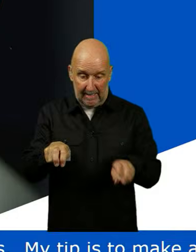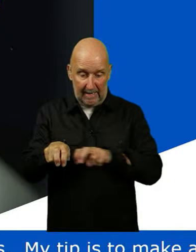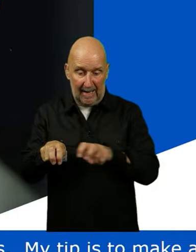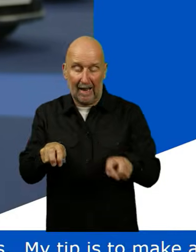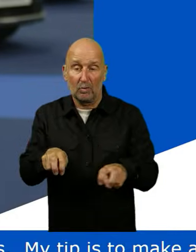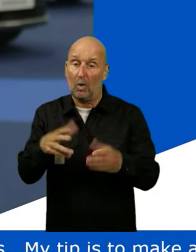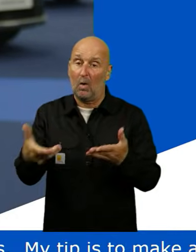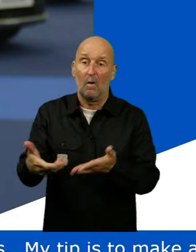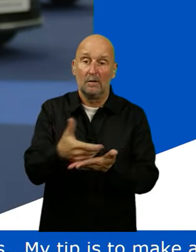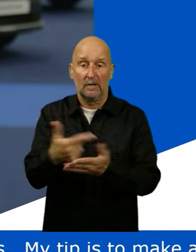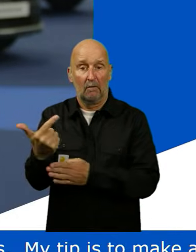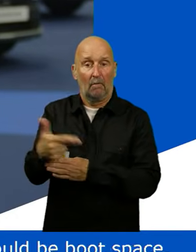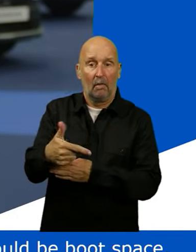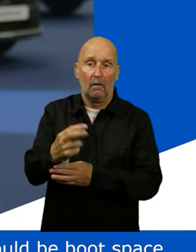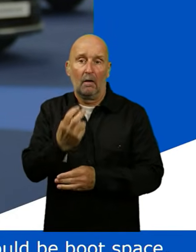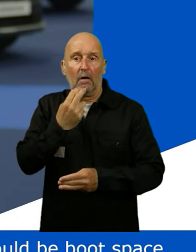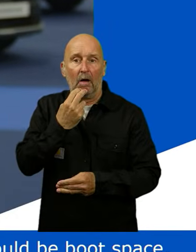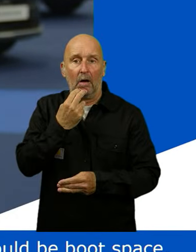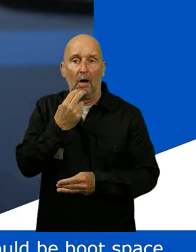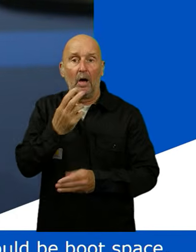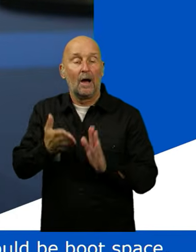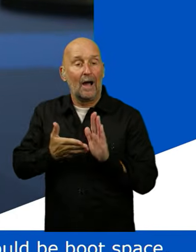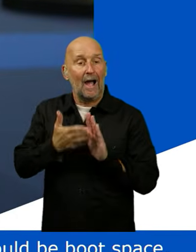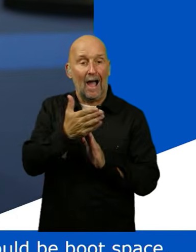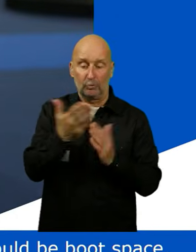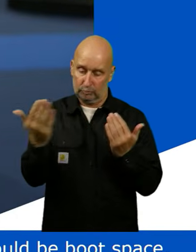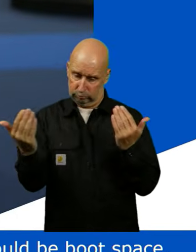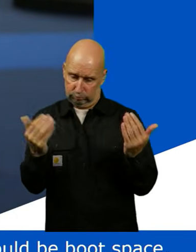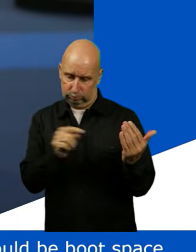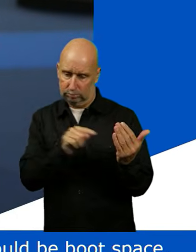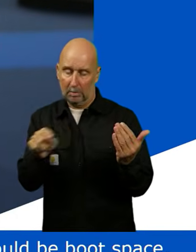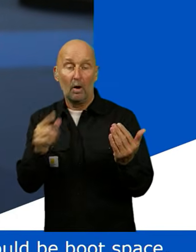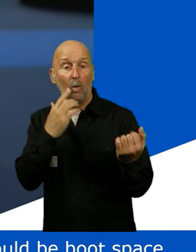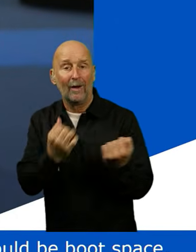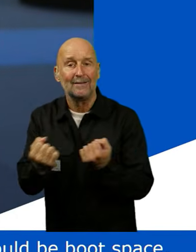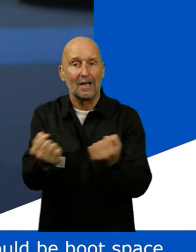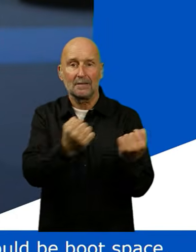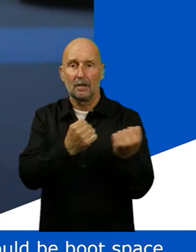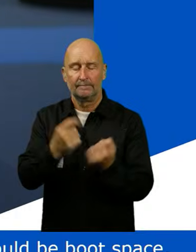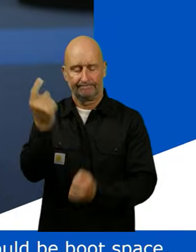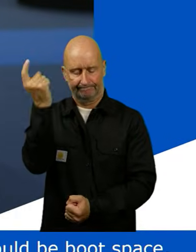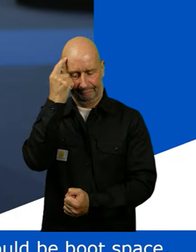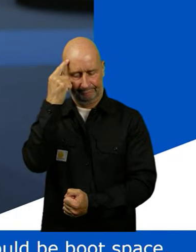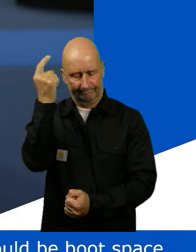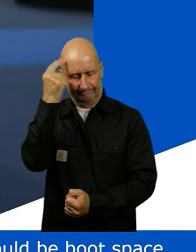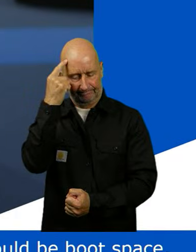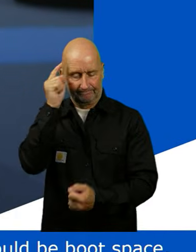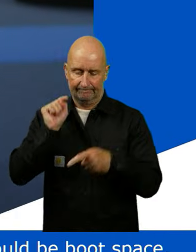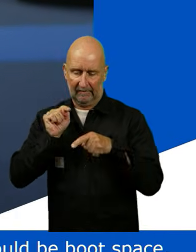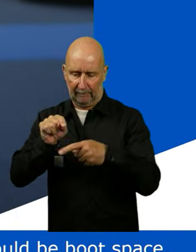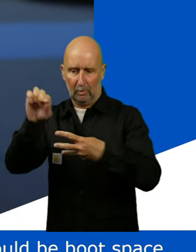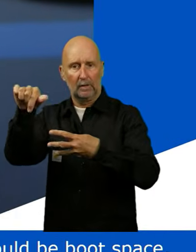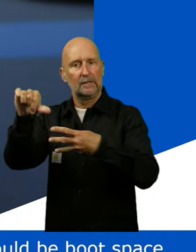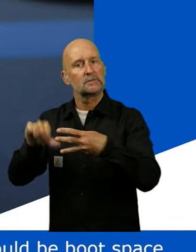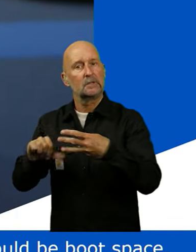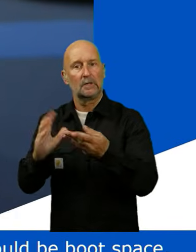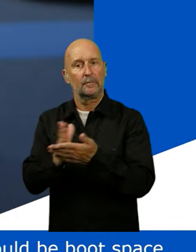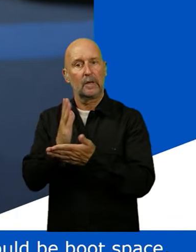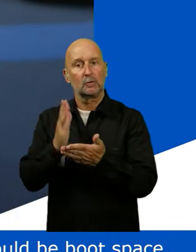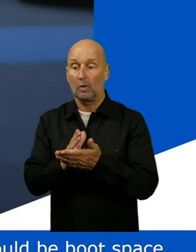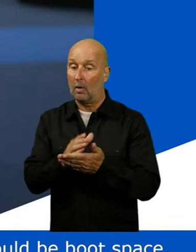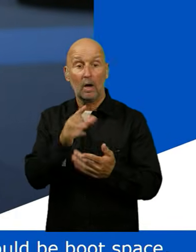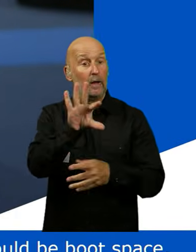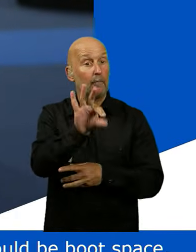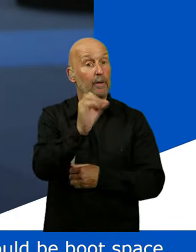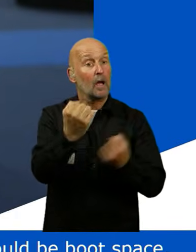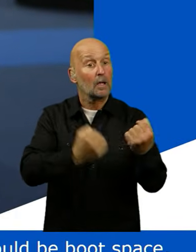you're comparing cars in showroom and out on the test drive, make sure that these thoughts are top, front and centre of your mind to make sure that you get exactly the right